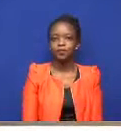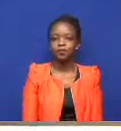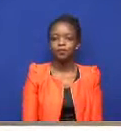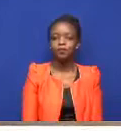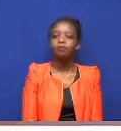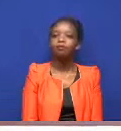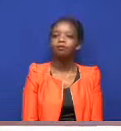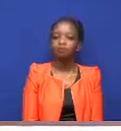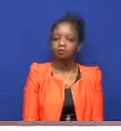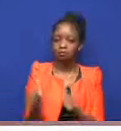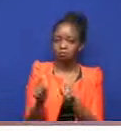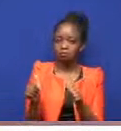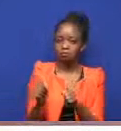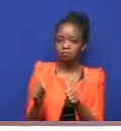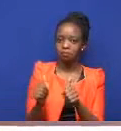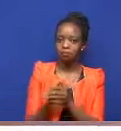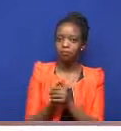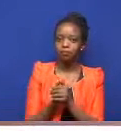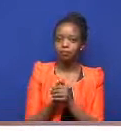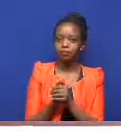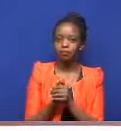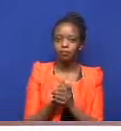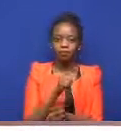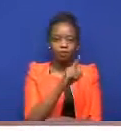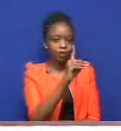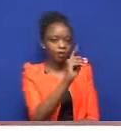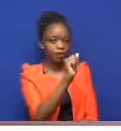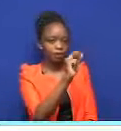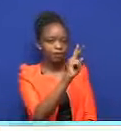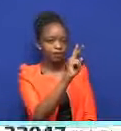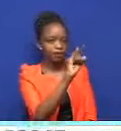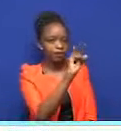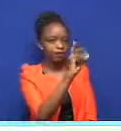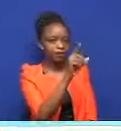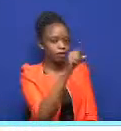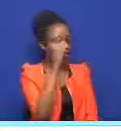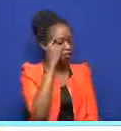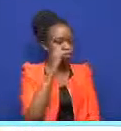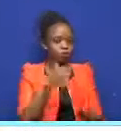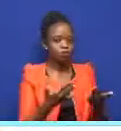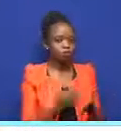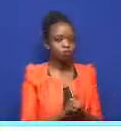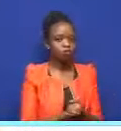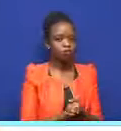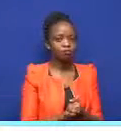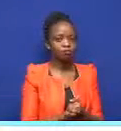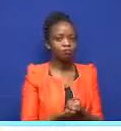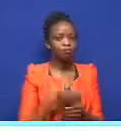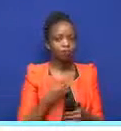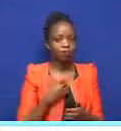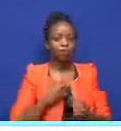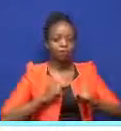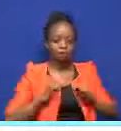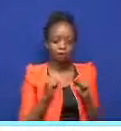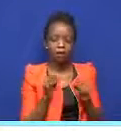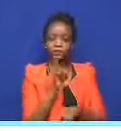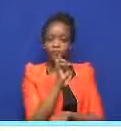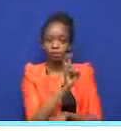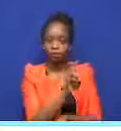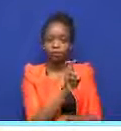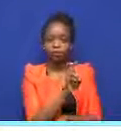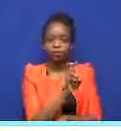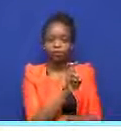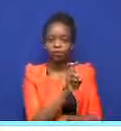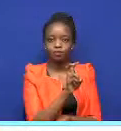Well, Mudoka, yeah. What do you think? I'm quite thrilled to see